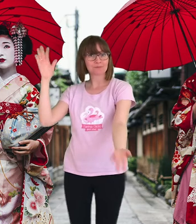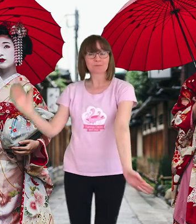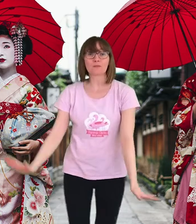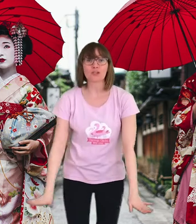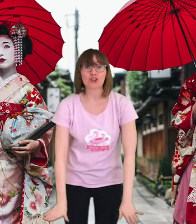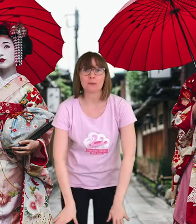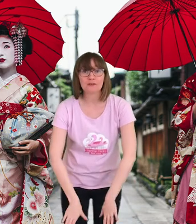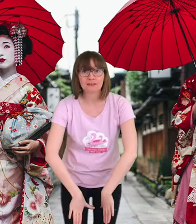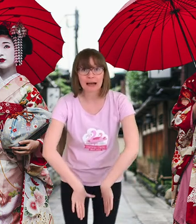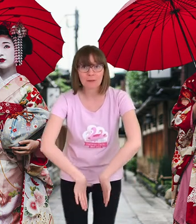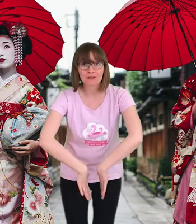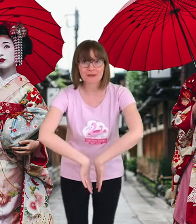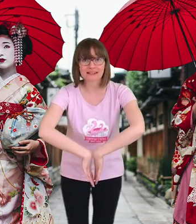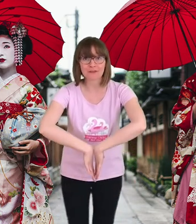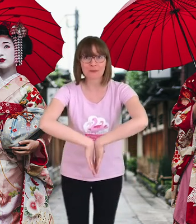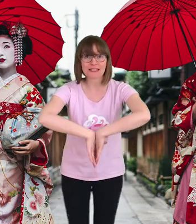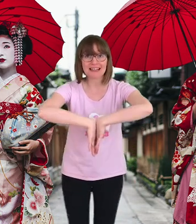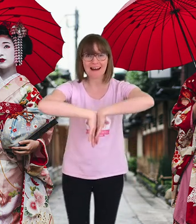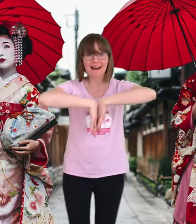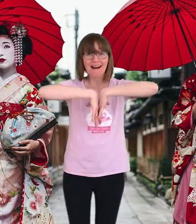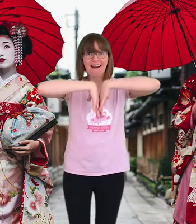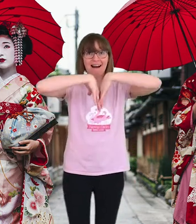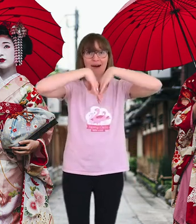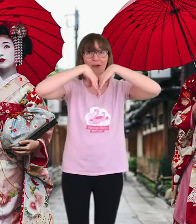big. Show me your flower movements, everybody.